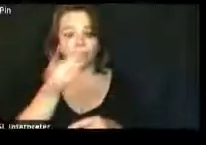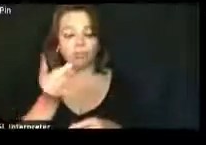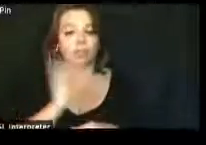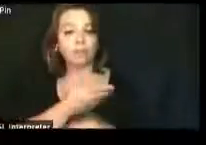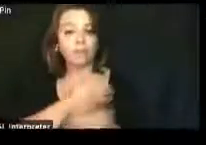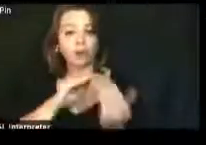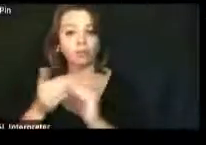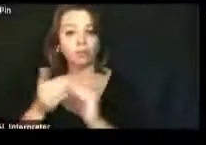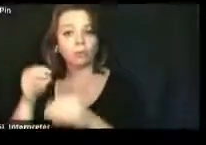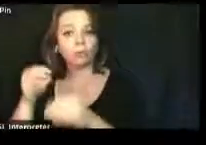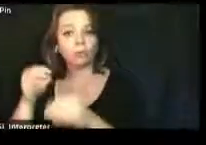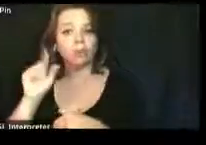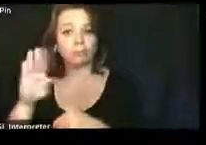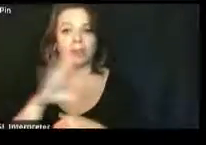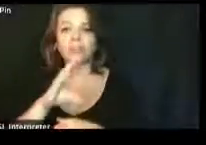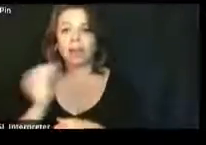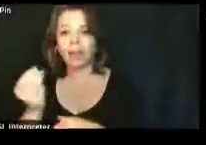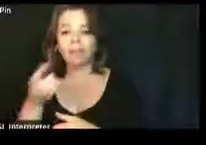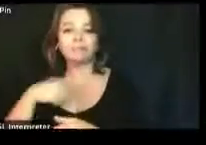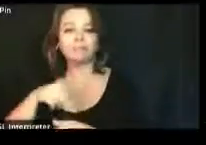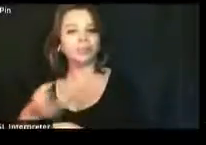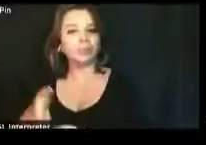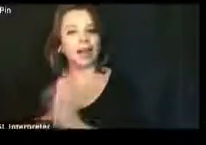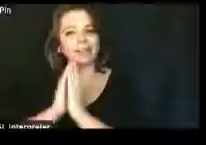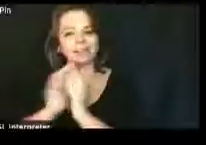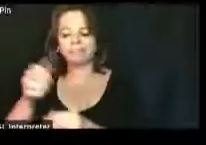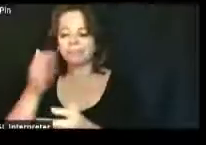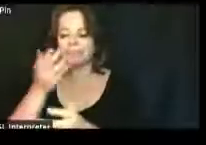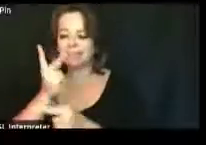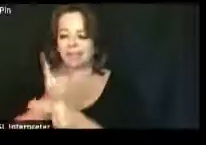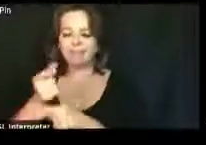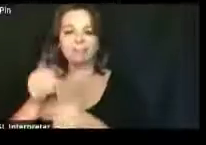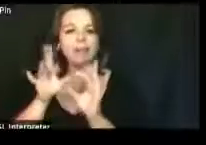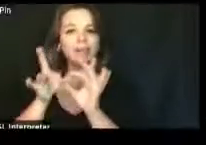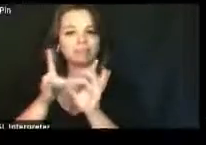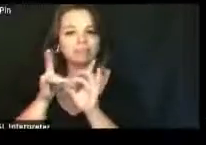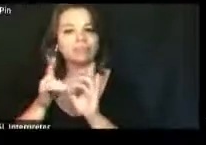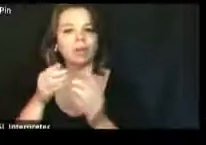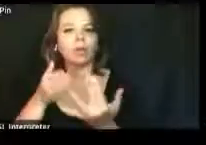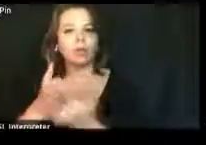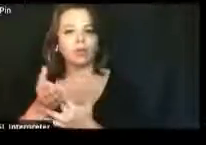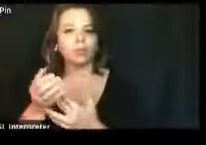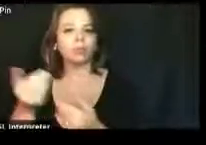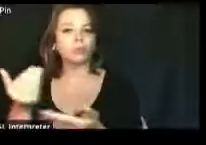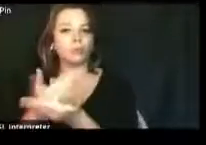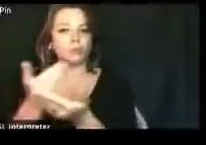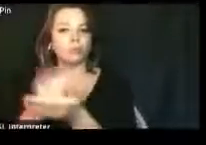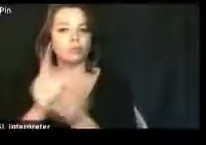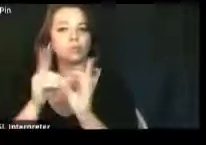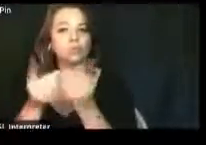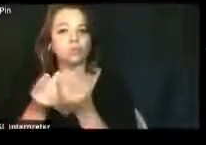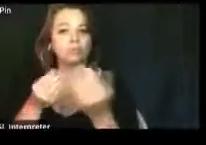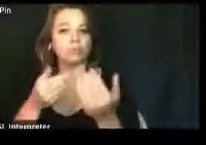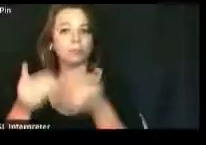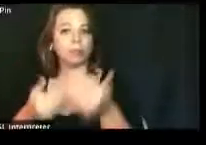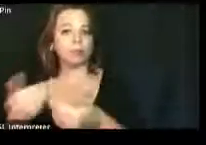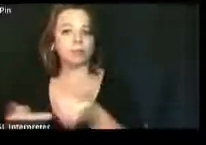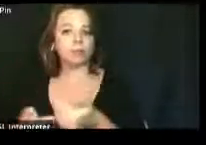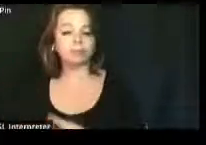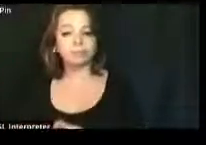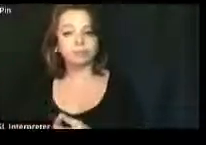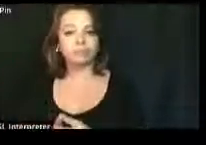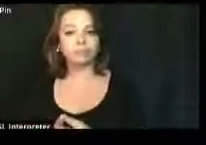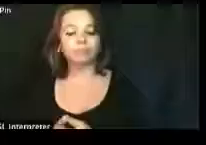we ask that Long Beach retains this unity through the upcoming redistricting process. Earlier this